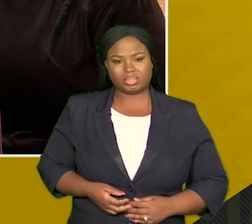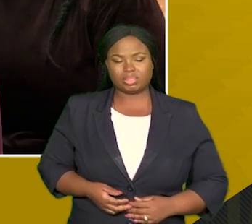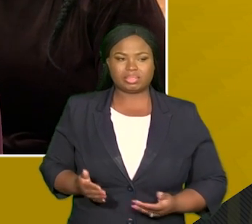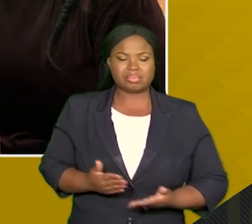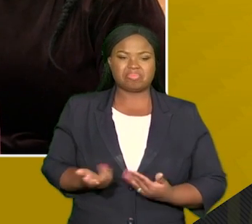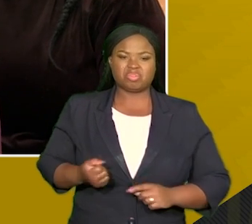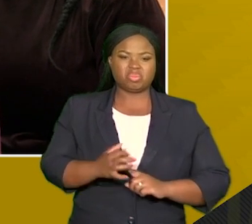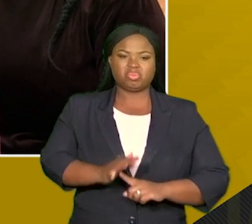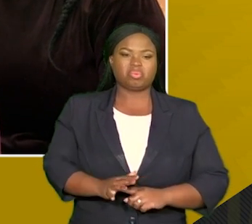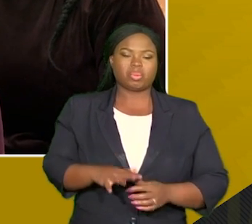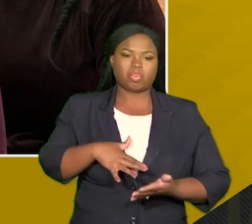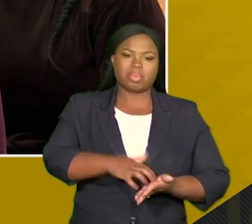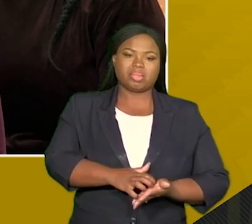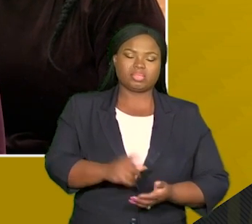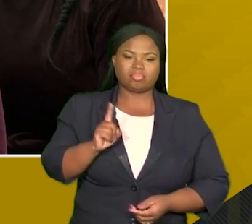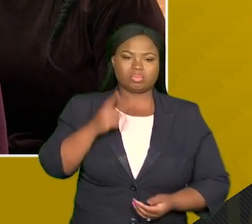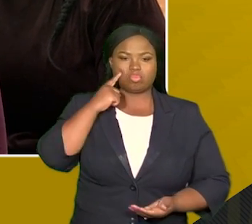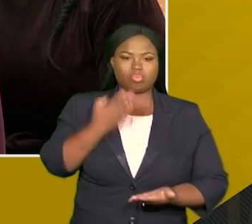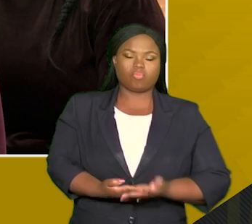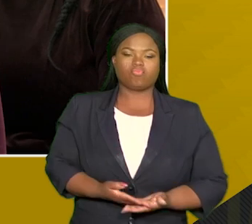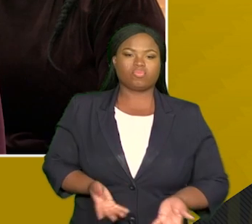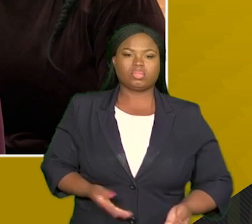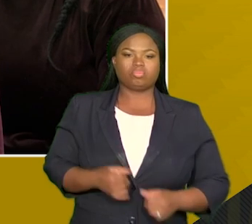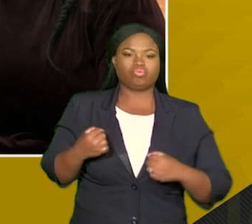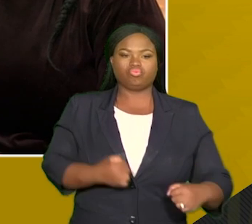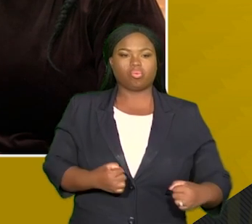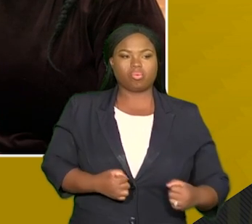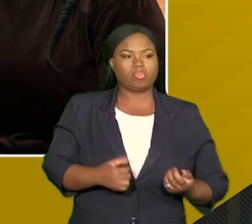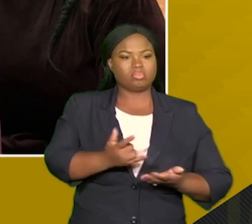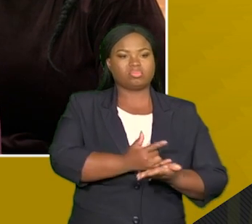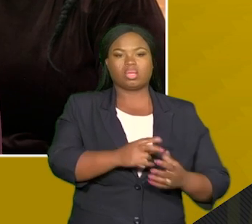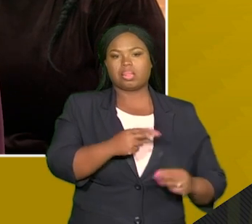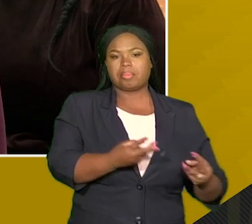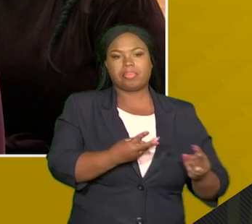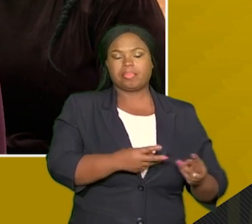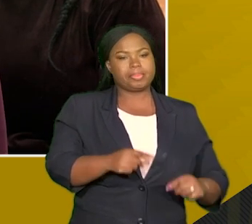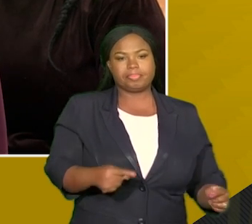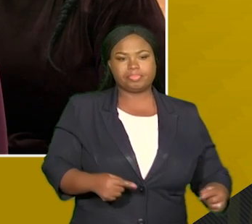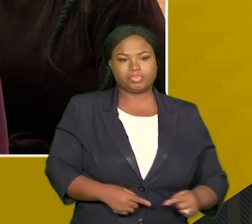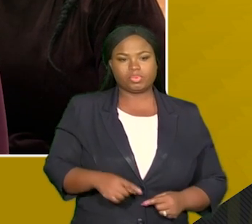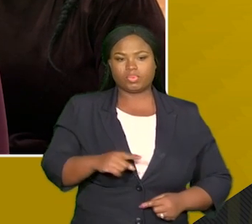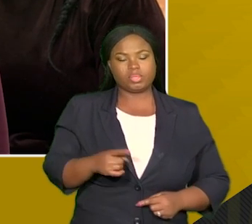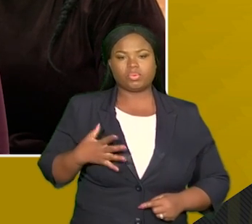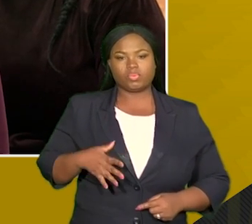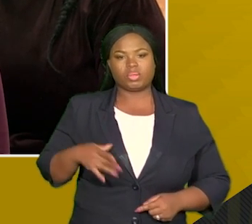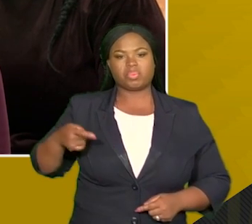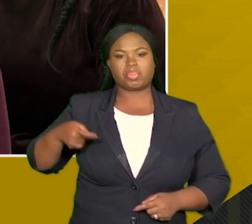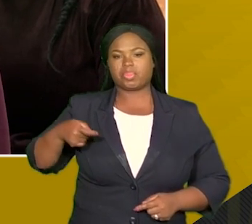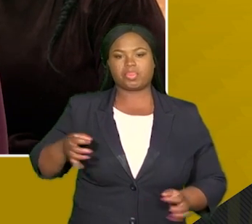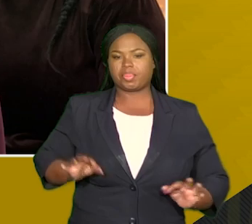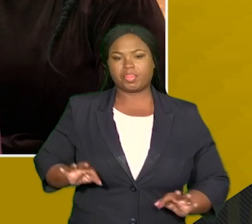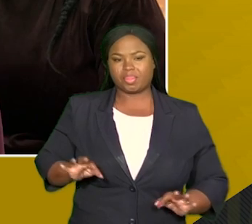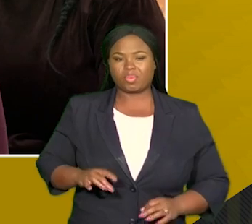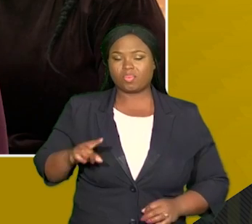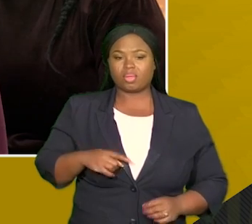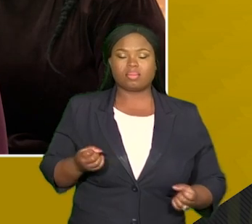show weakness. They will want to prove that they are strong. So they will not talk to other people around it because they won't want to be judged. There's